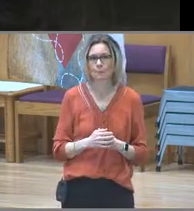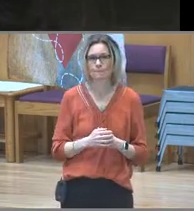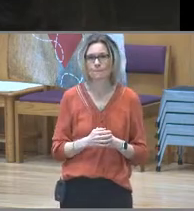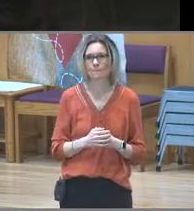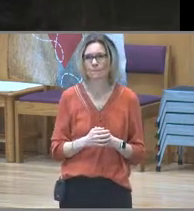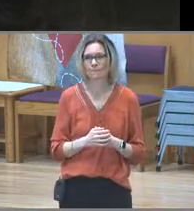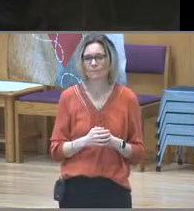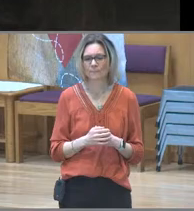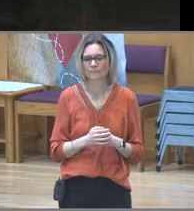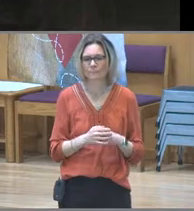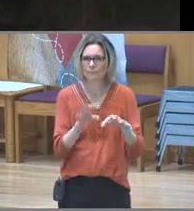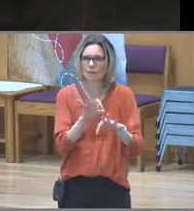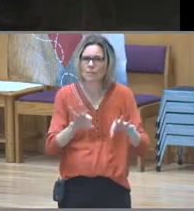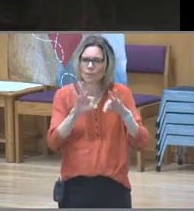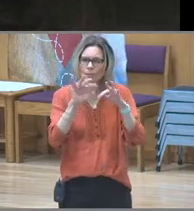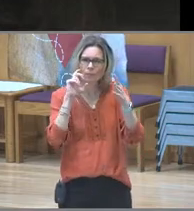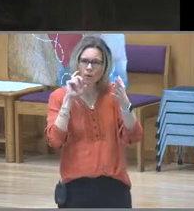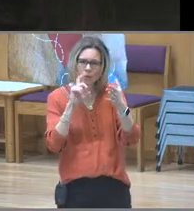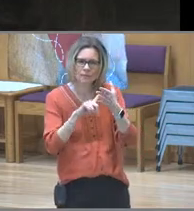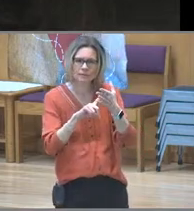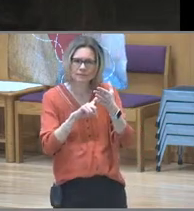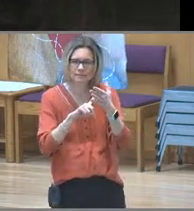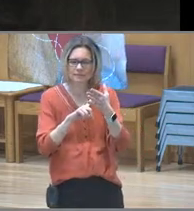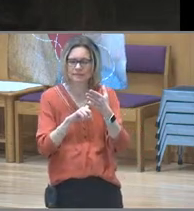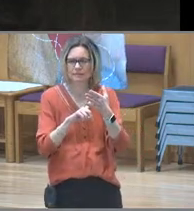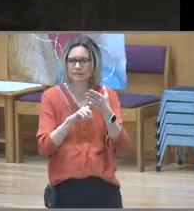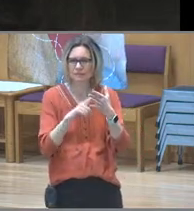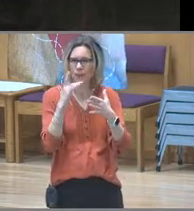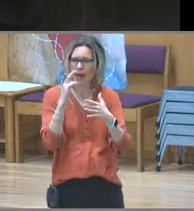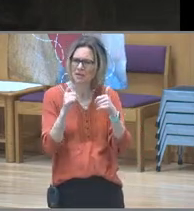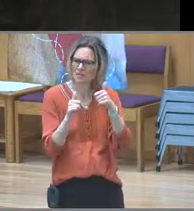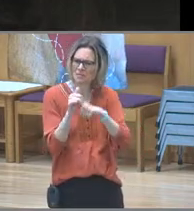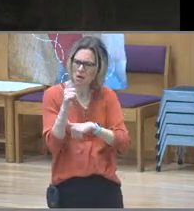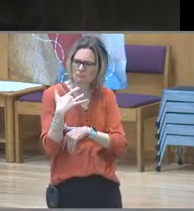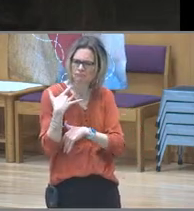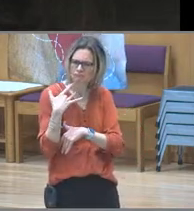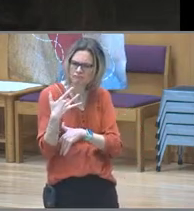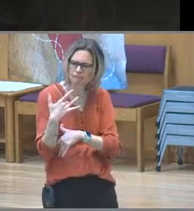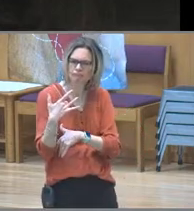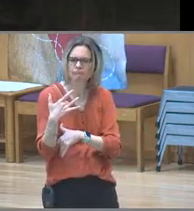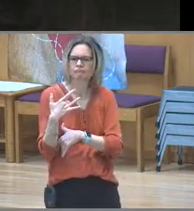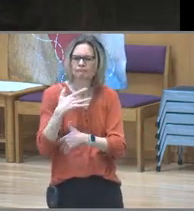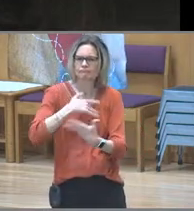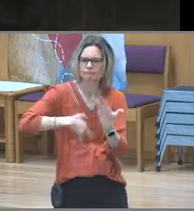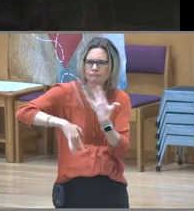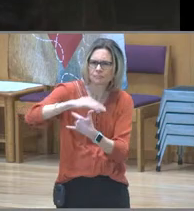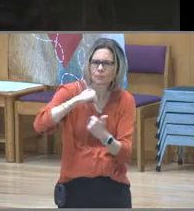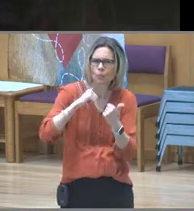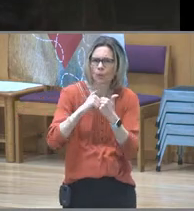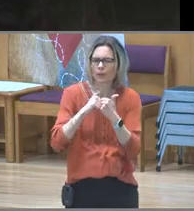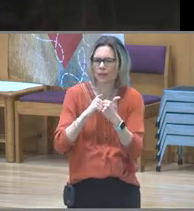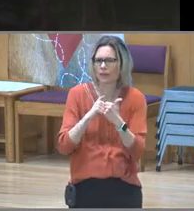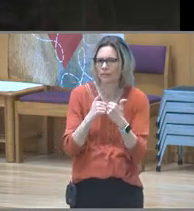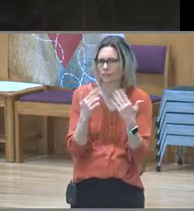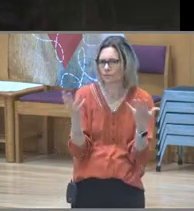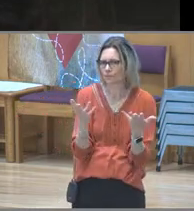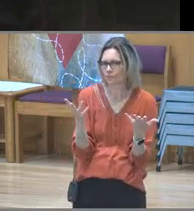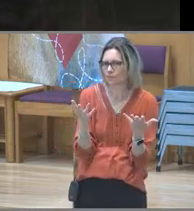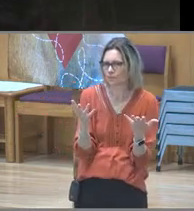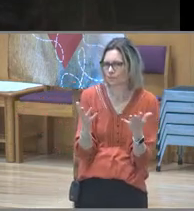It is important to notice that because most of the time, Mary Magdalene is associated with what?